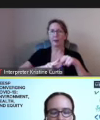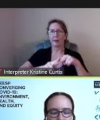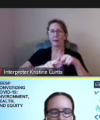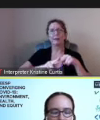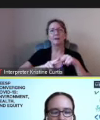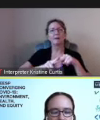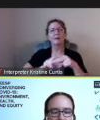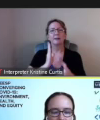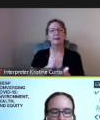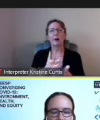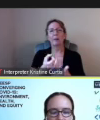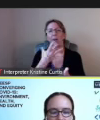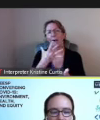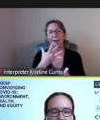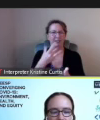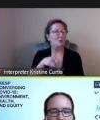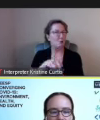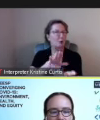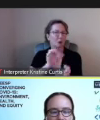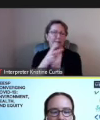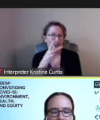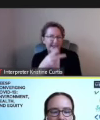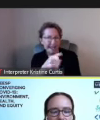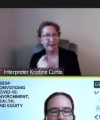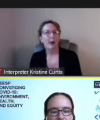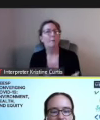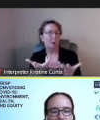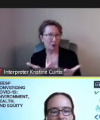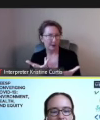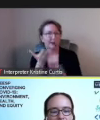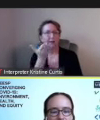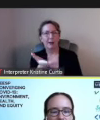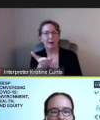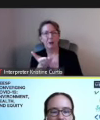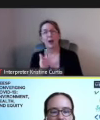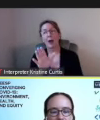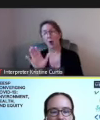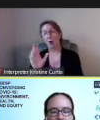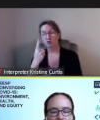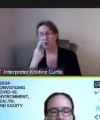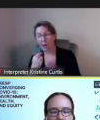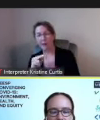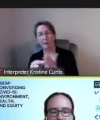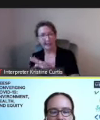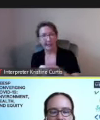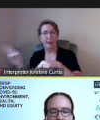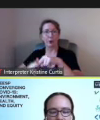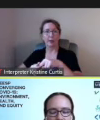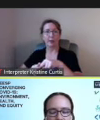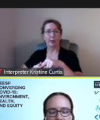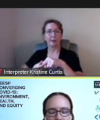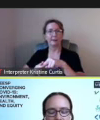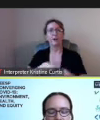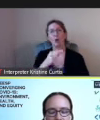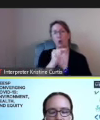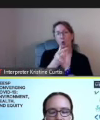stoplight approach. And you can click on there to see the concentrations. So increasing is red, decreasing is green. Ohio is the